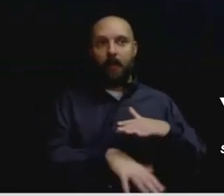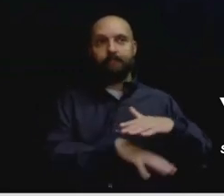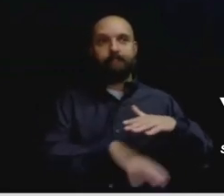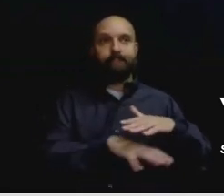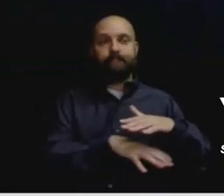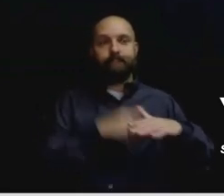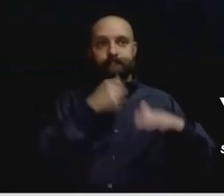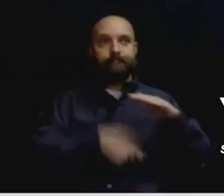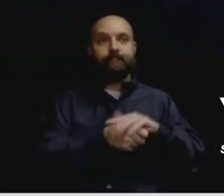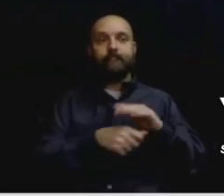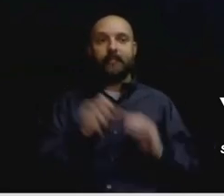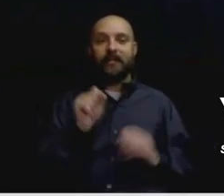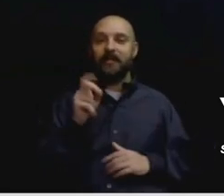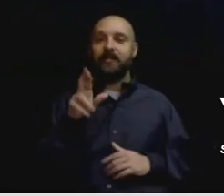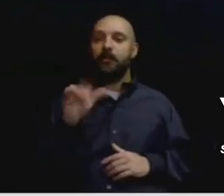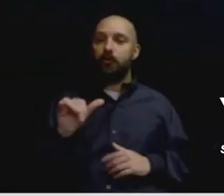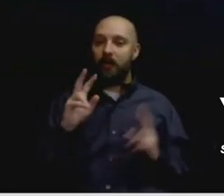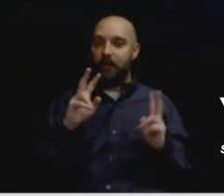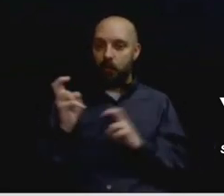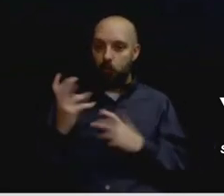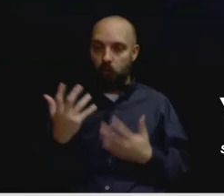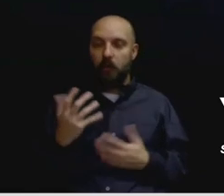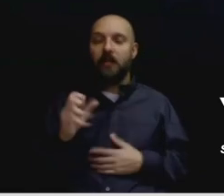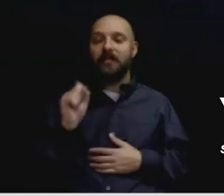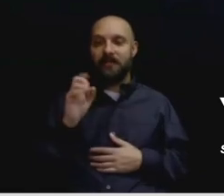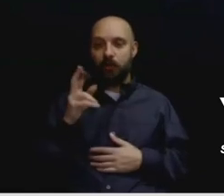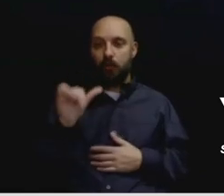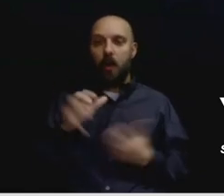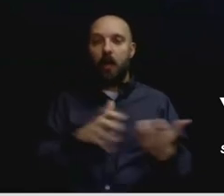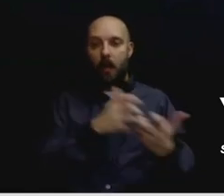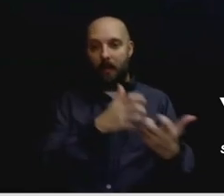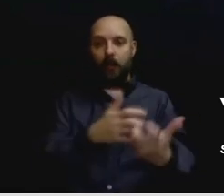Sensory accommodations will be needed.